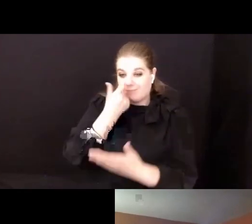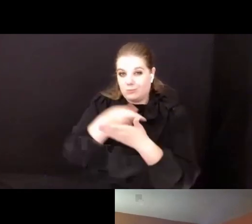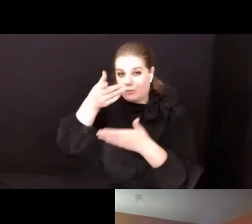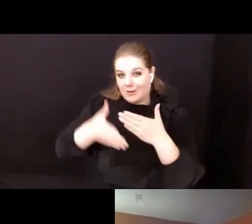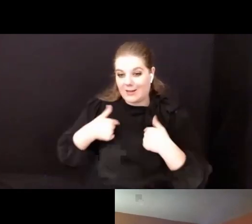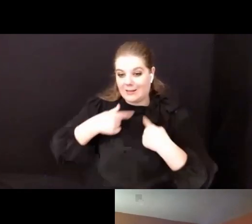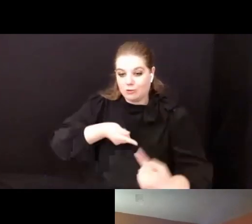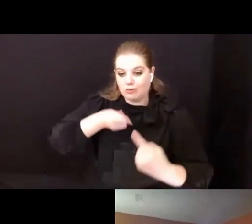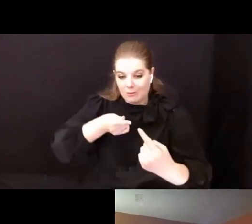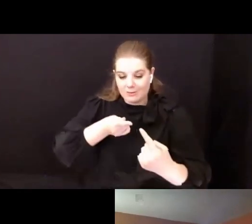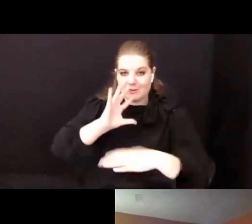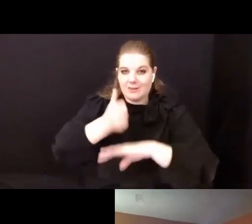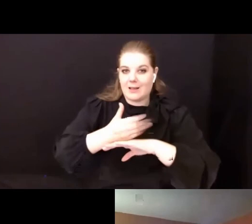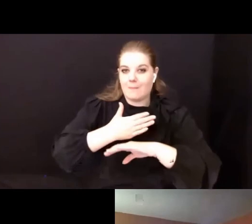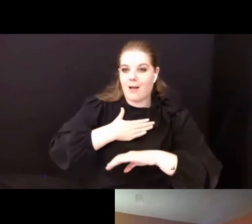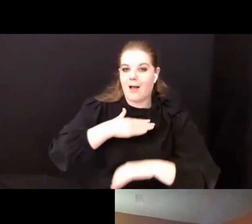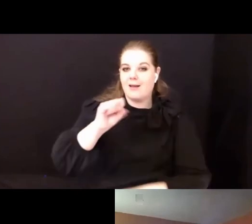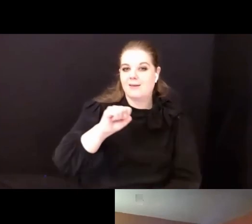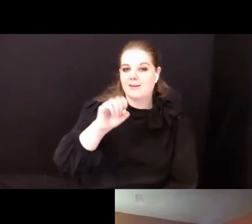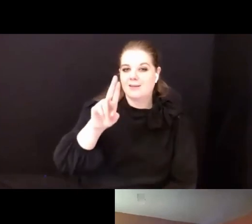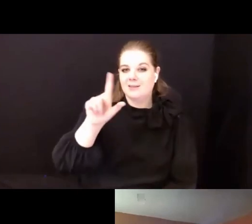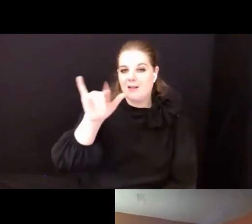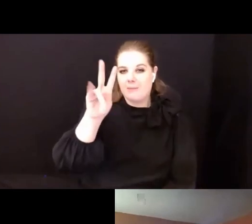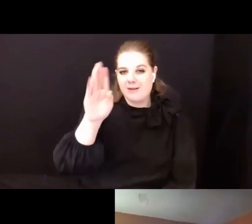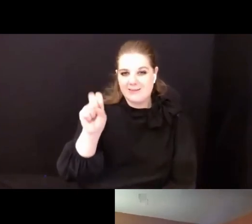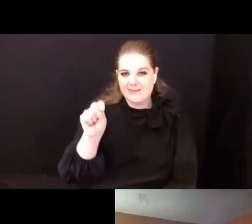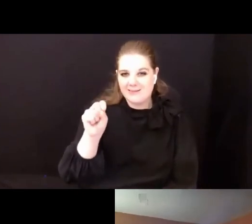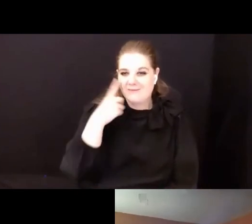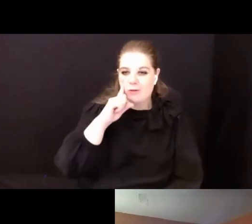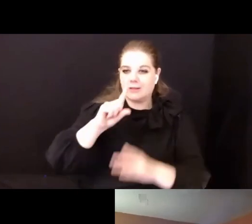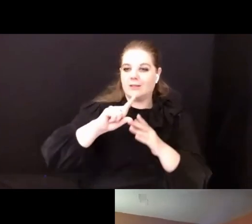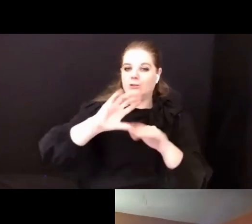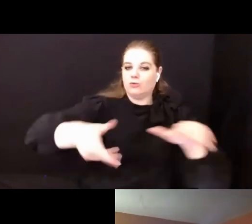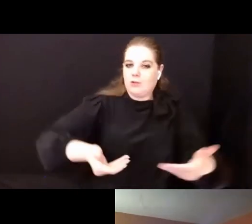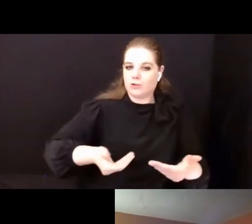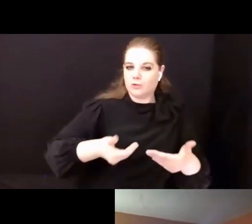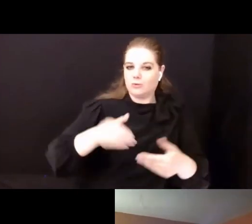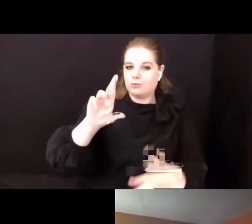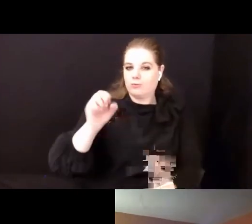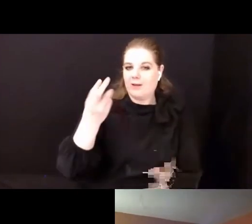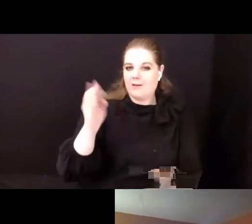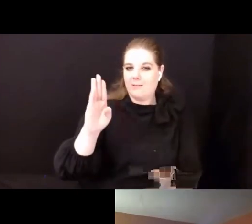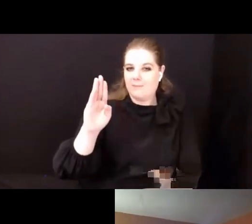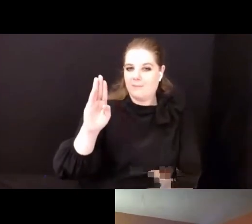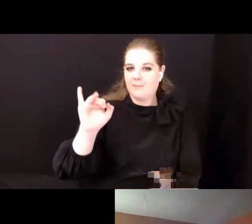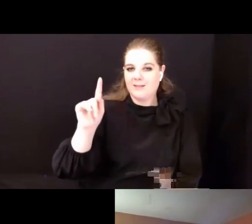together my syllabus for the intro to rehabilitation class, you know, because my